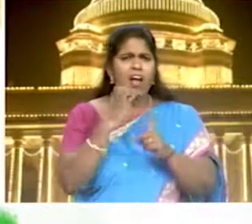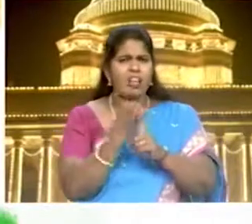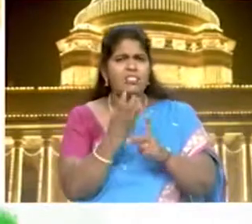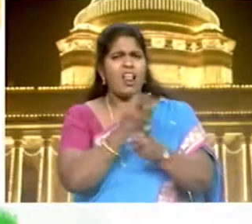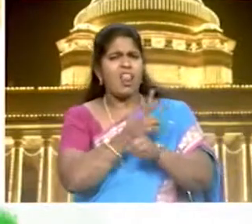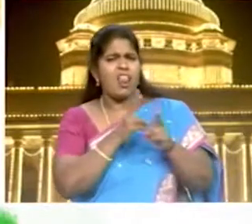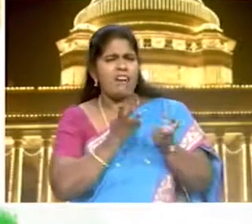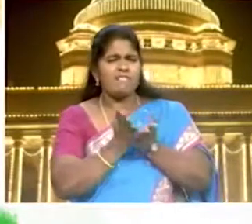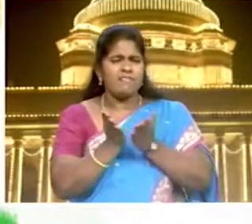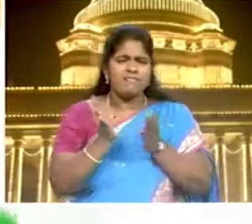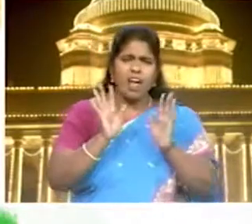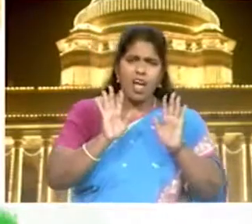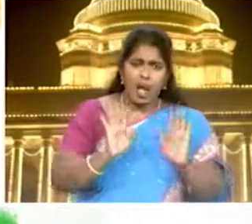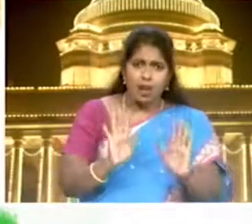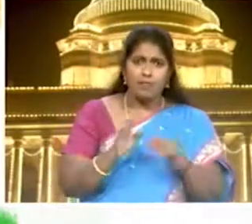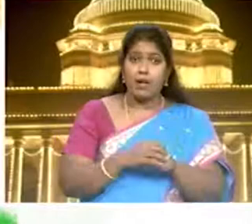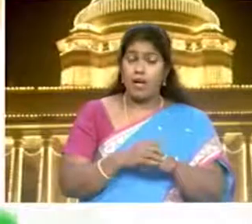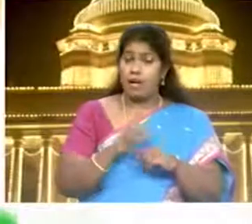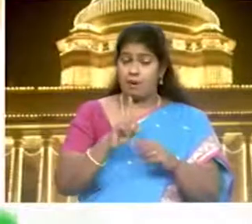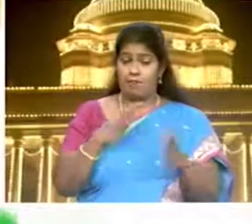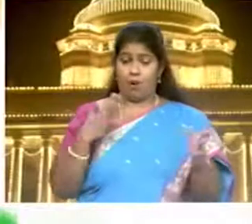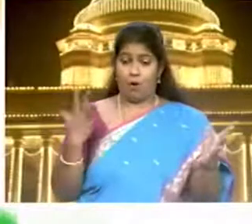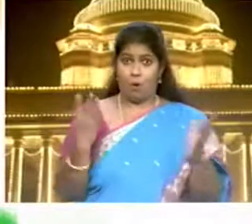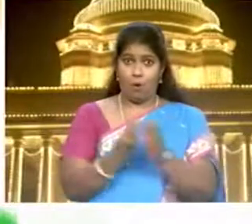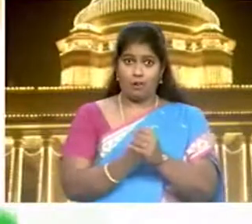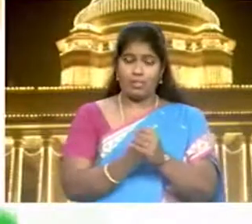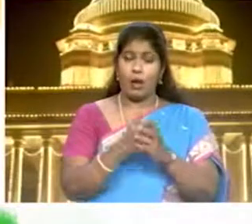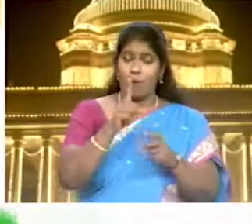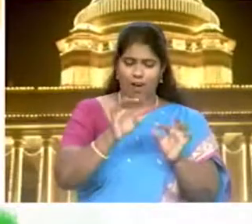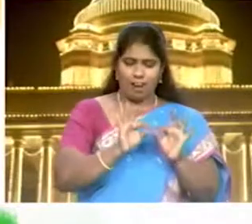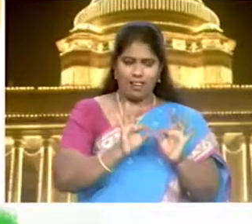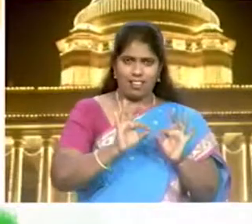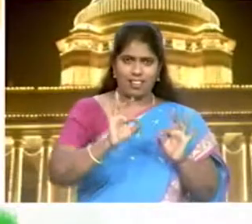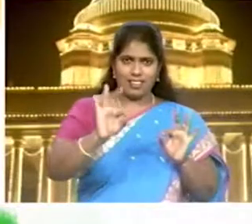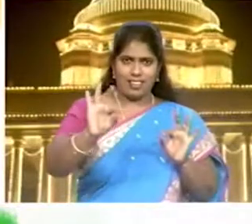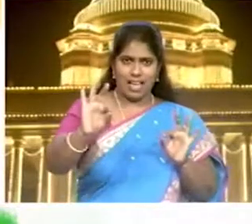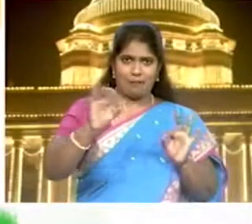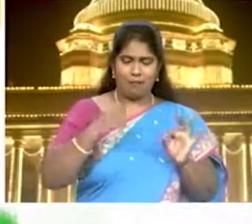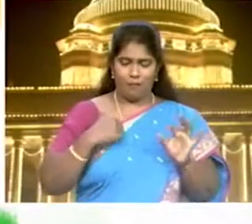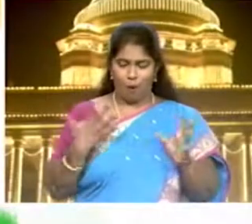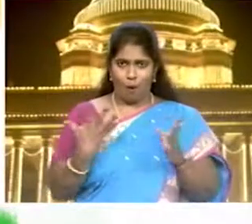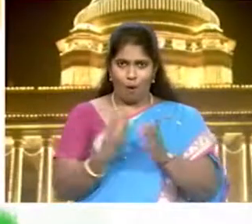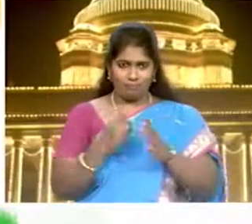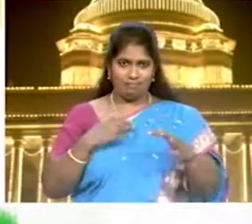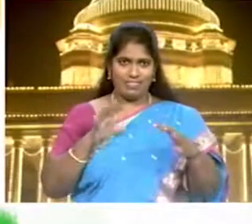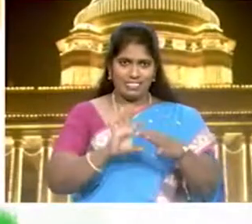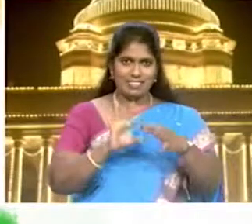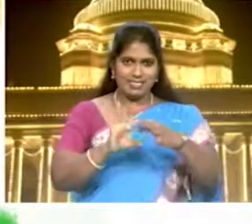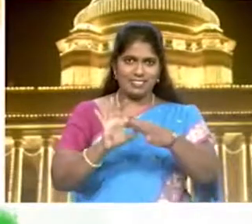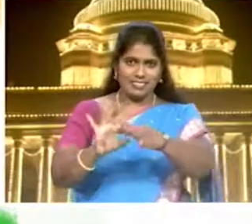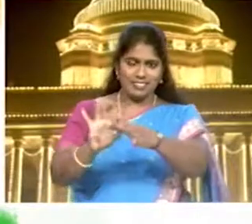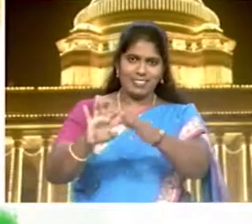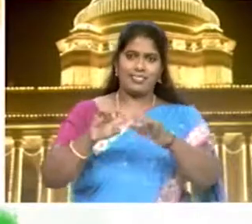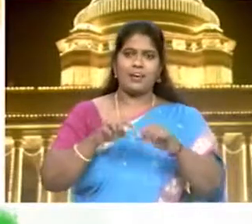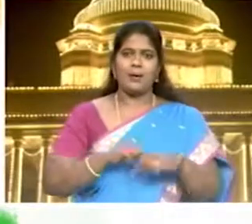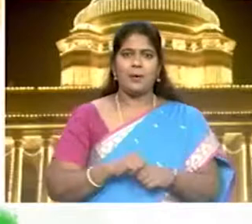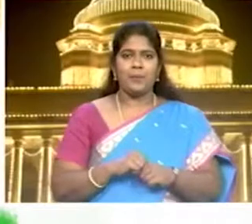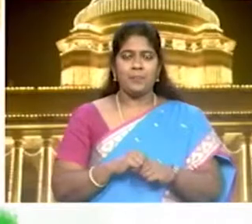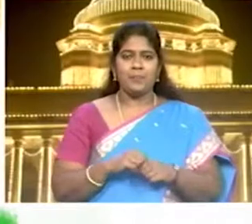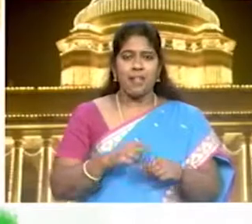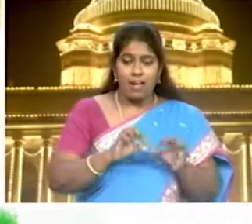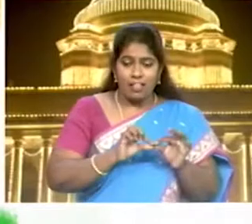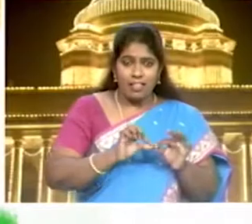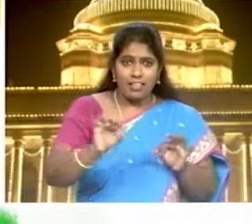all have something in common. It is this common thread which binds all of us together and inspires